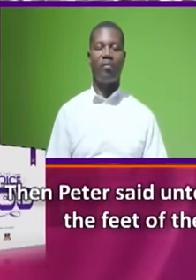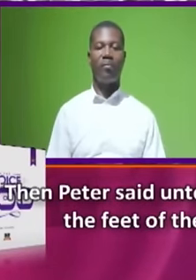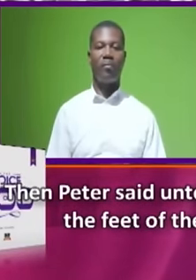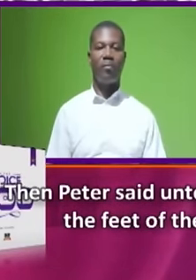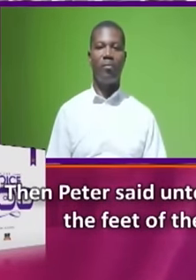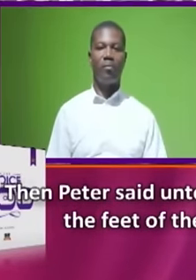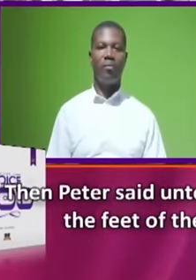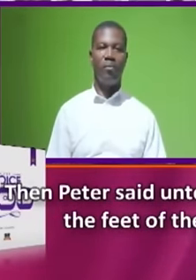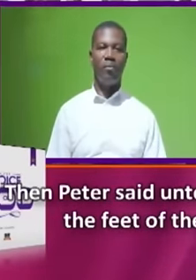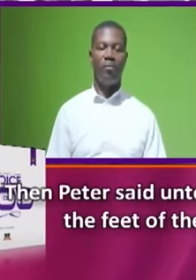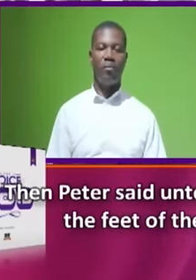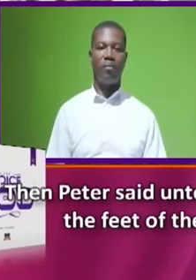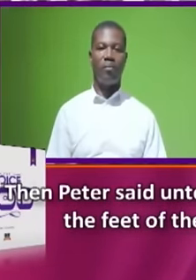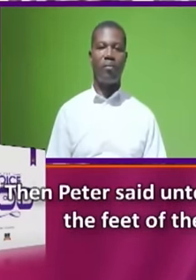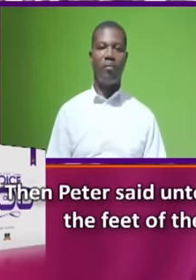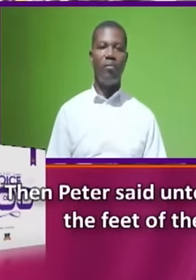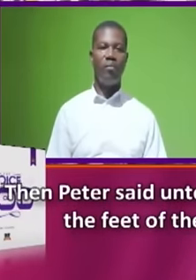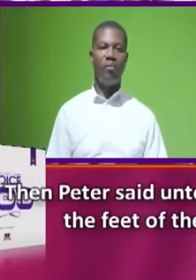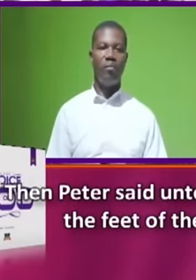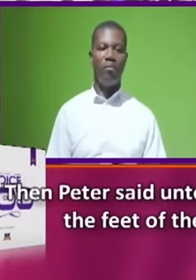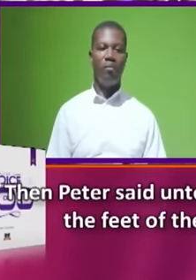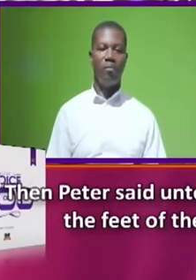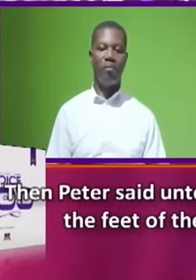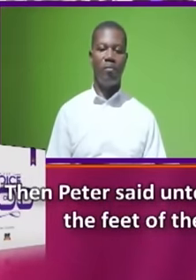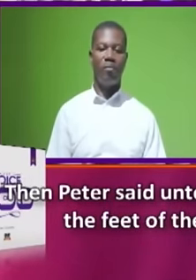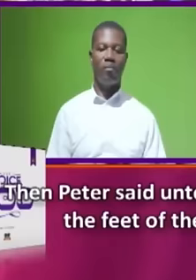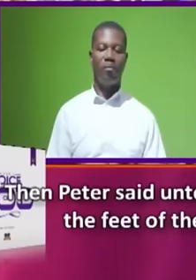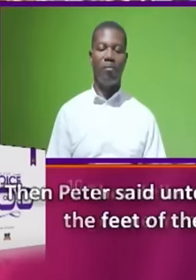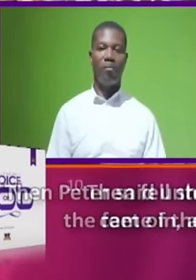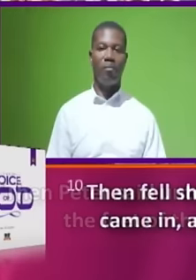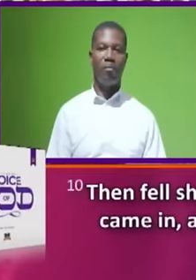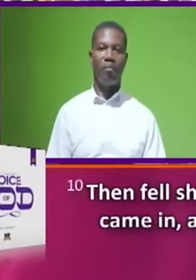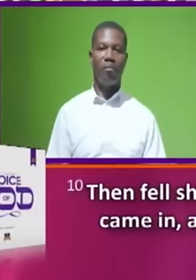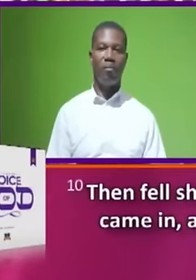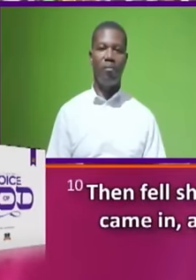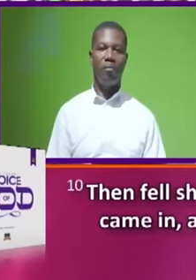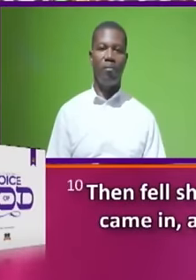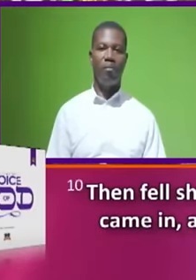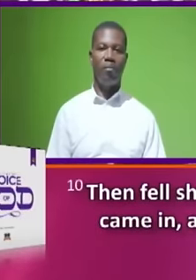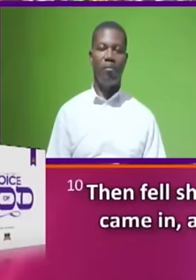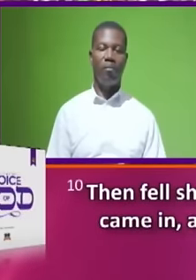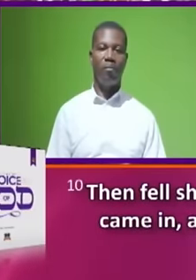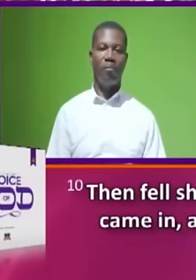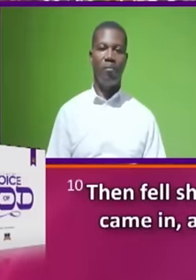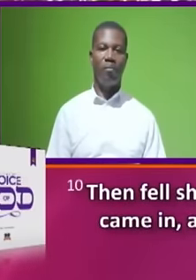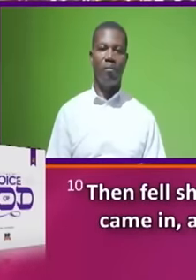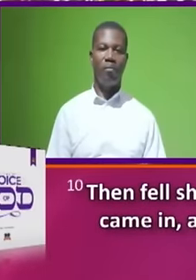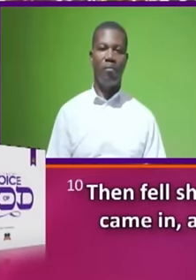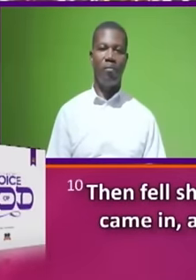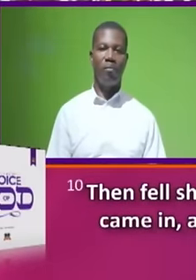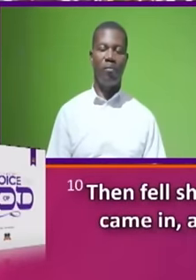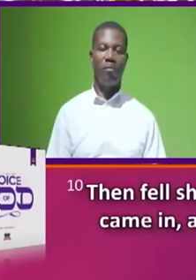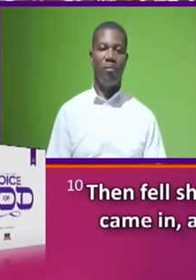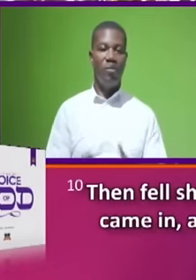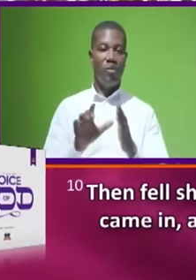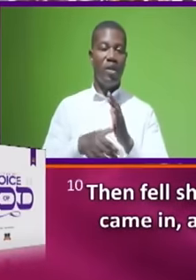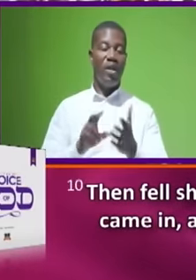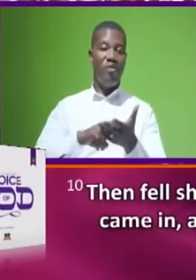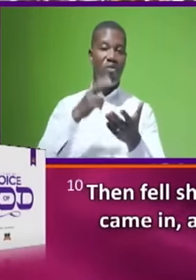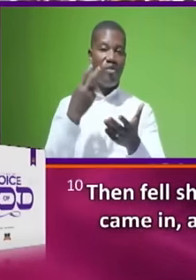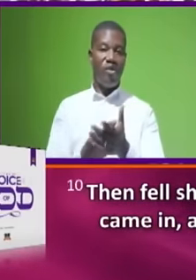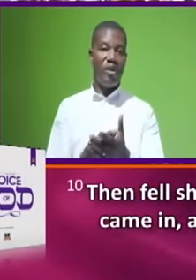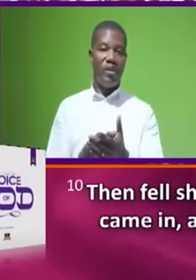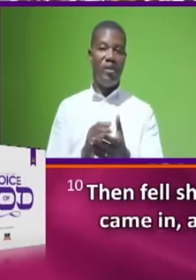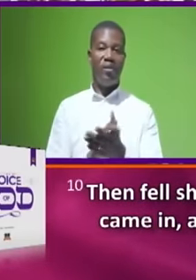matter, he has sent me. Yes. It is the same year we are observing. Then she fell down straightway. Then she fell